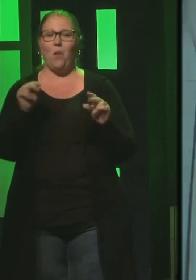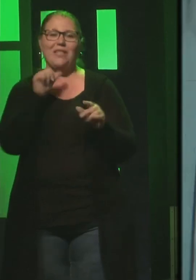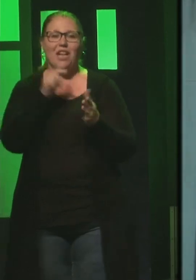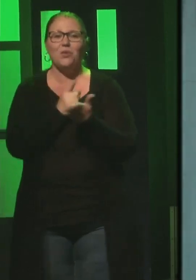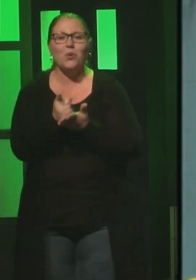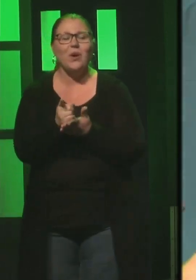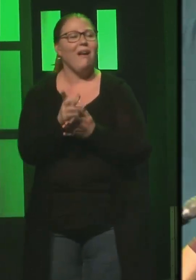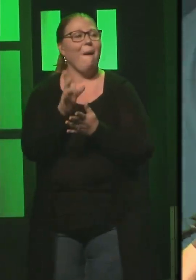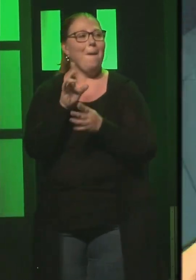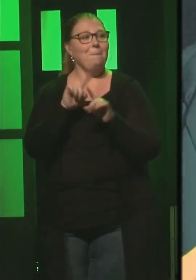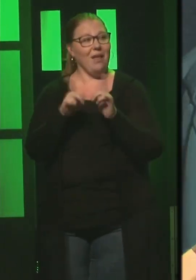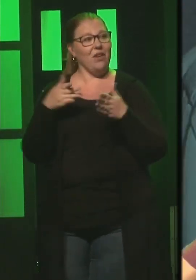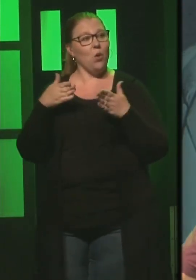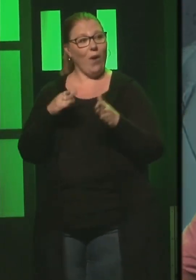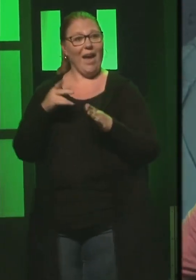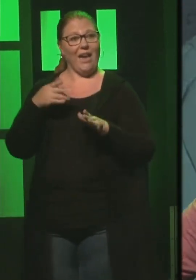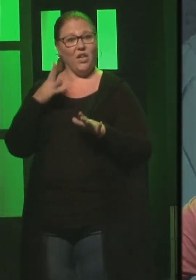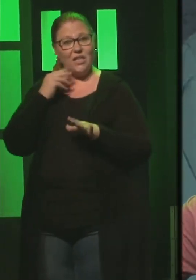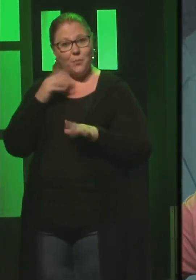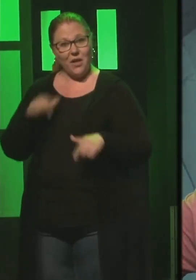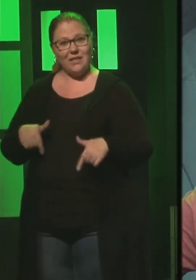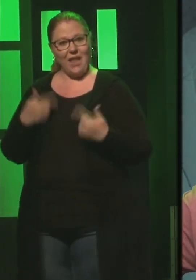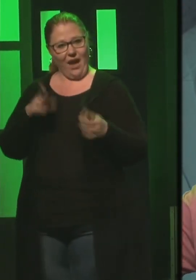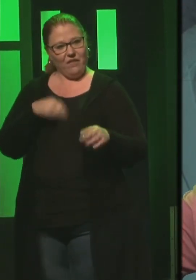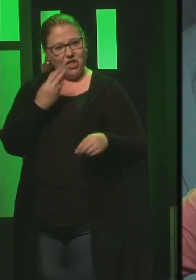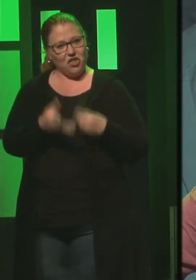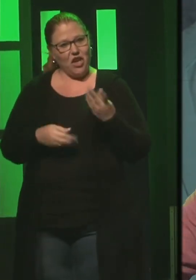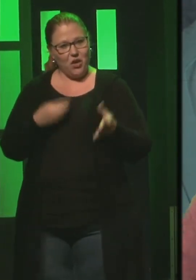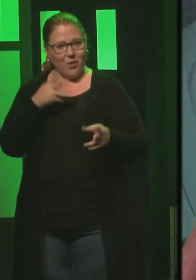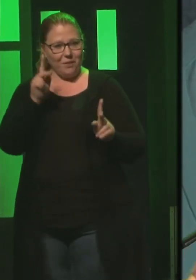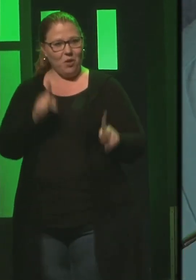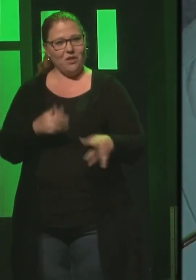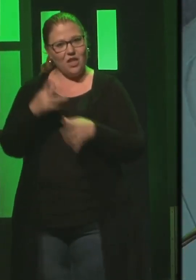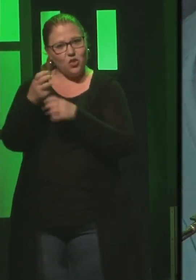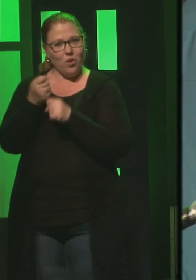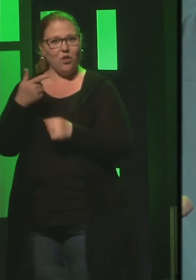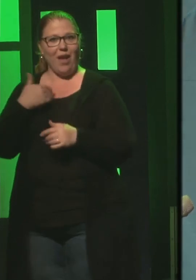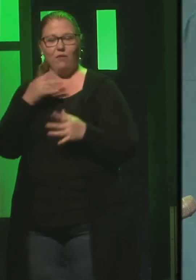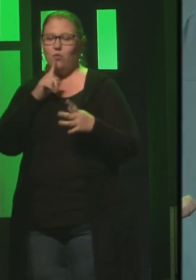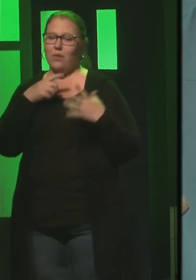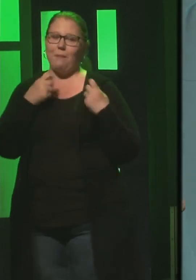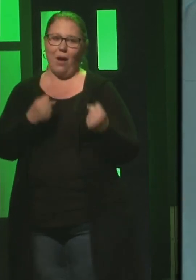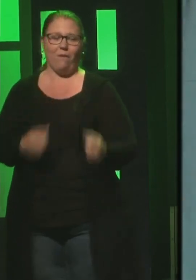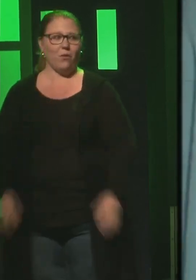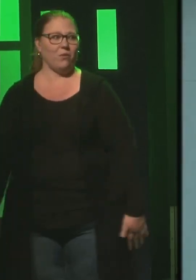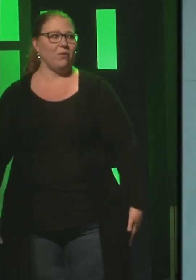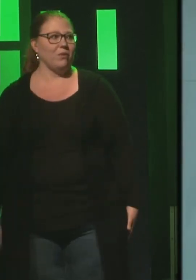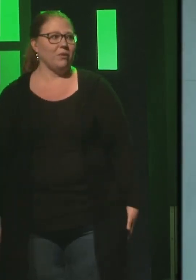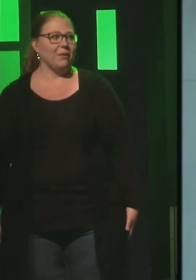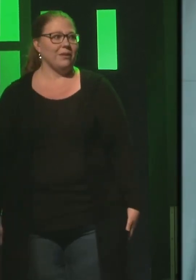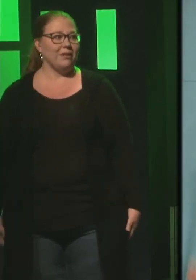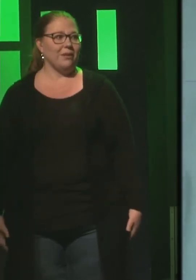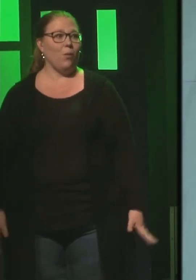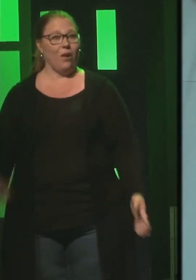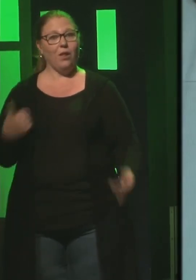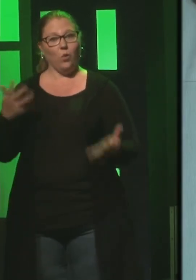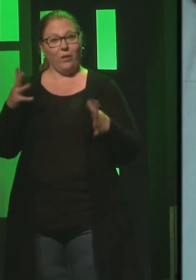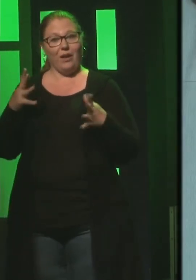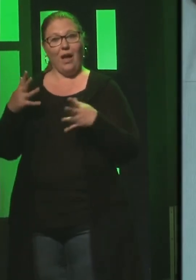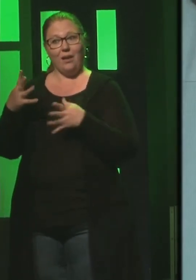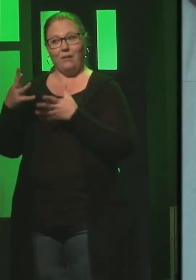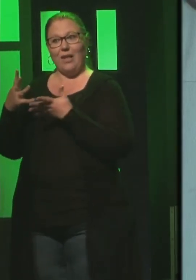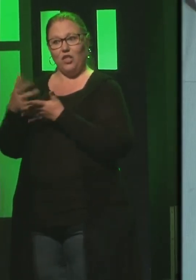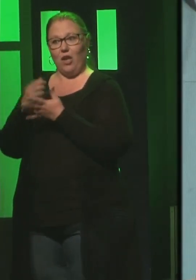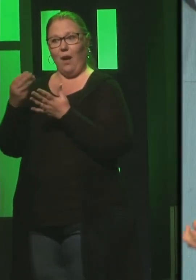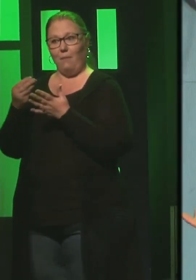there's a way in which you walk through life as a generous person and a trust that you have that's really powerful. All right? Well, we received the offering